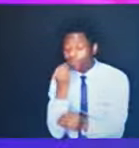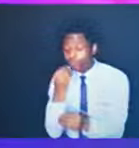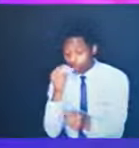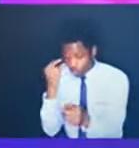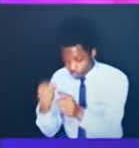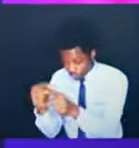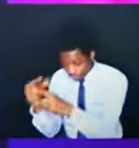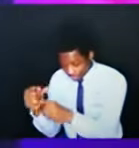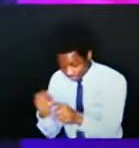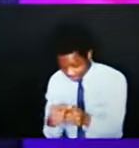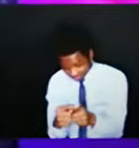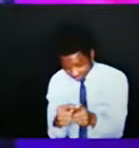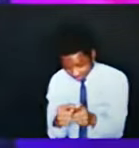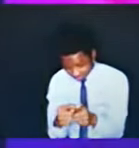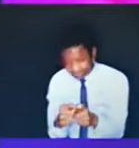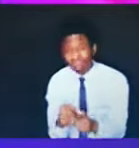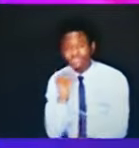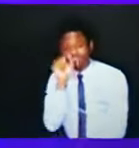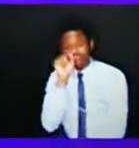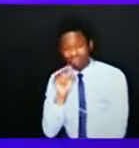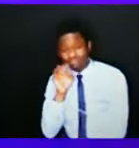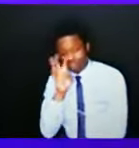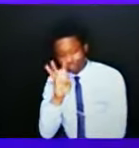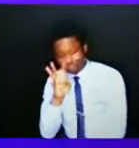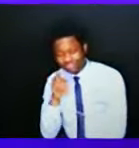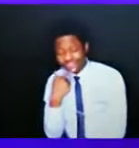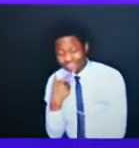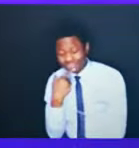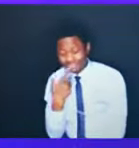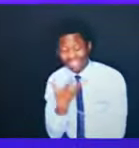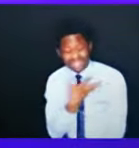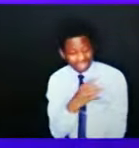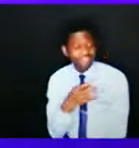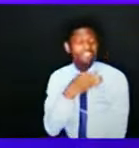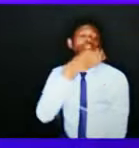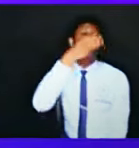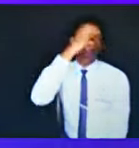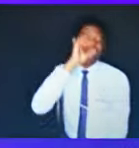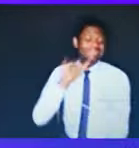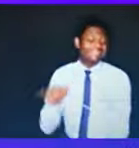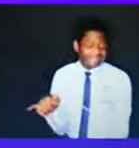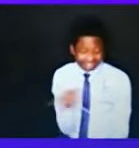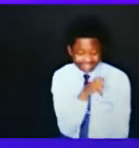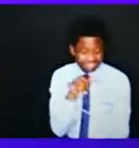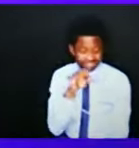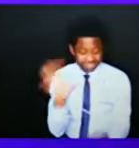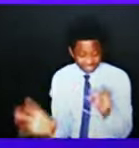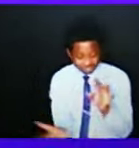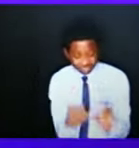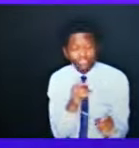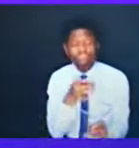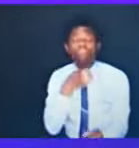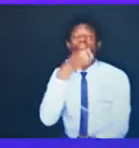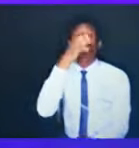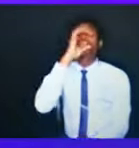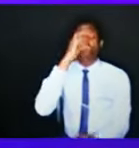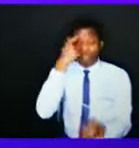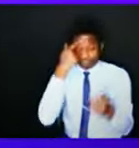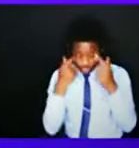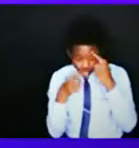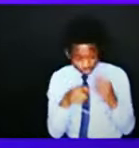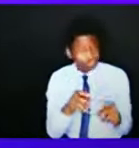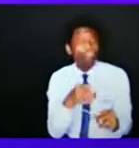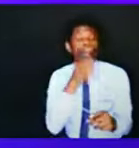word. And 4 says that, and drank the same spiritual drink, for they drank from the spiritual rock